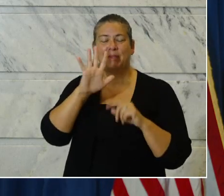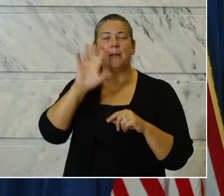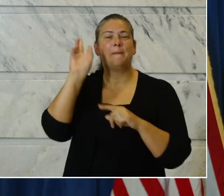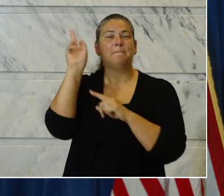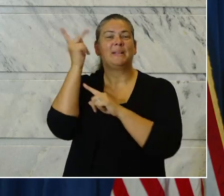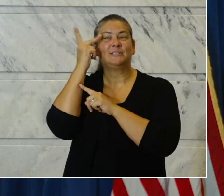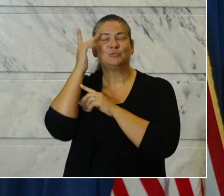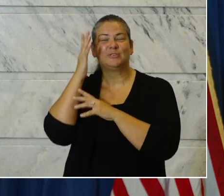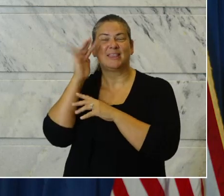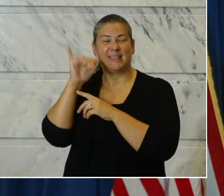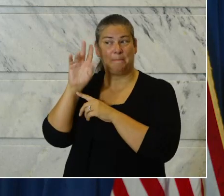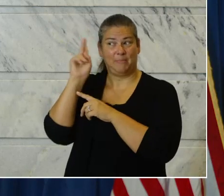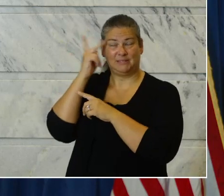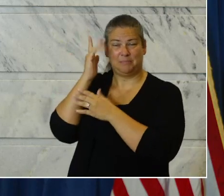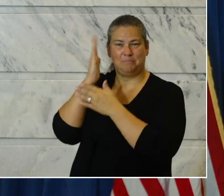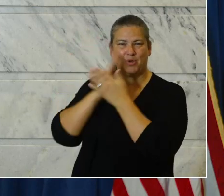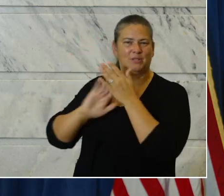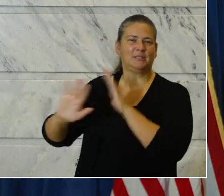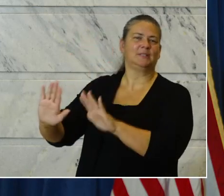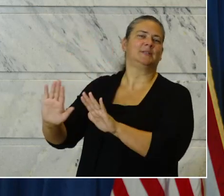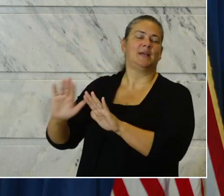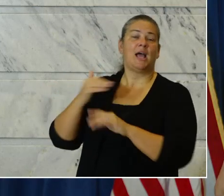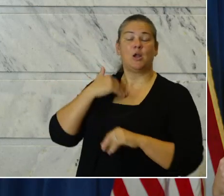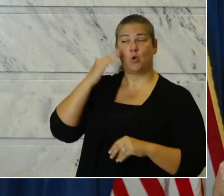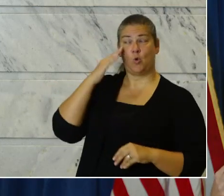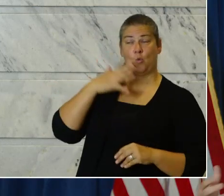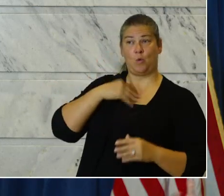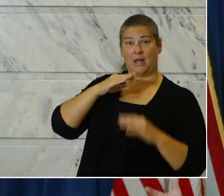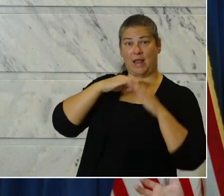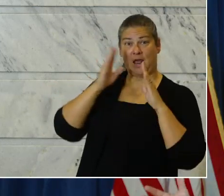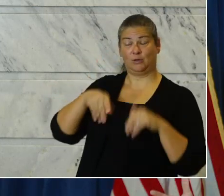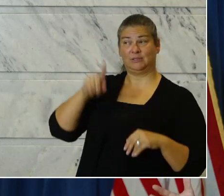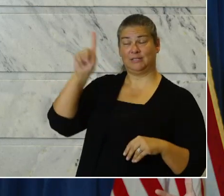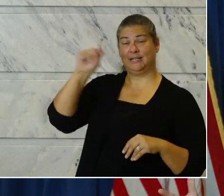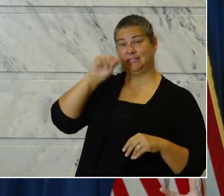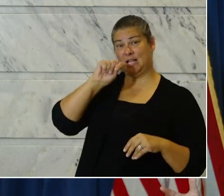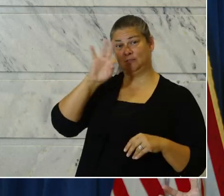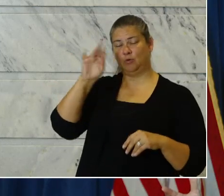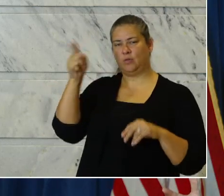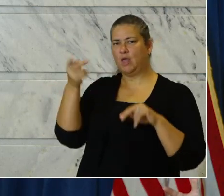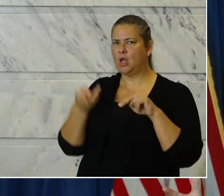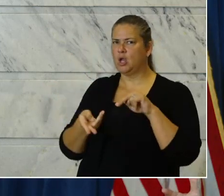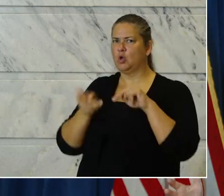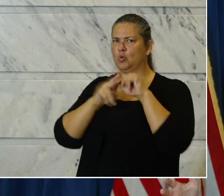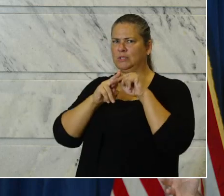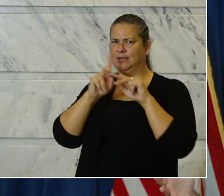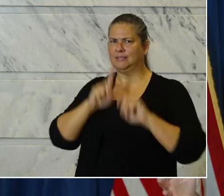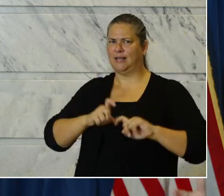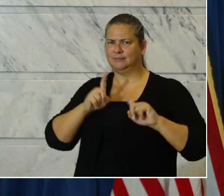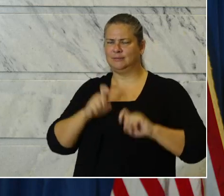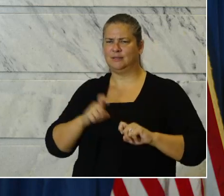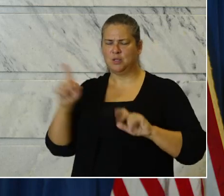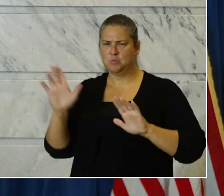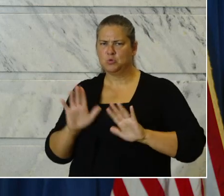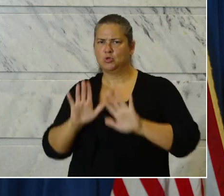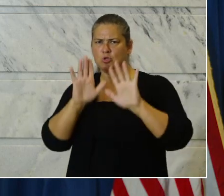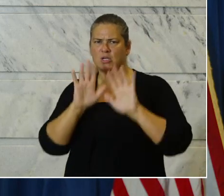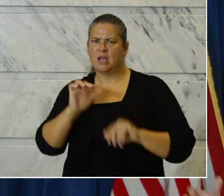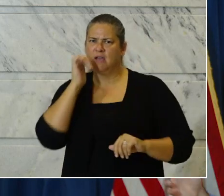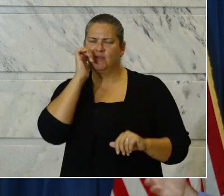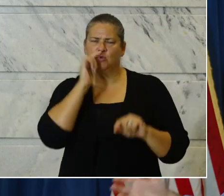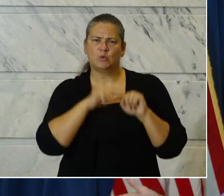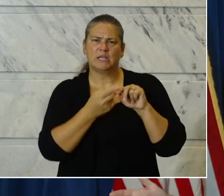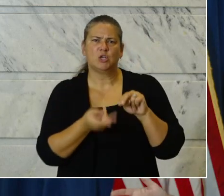Yes, I am. I can tell you the White House task force has been working to increase testing and pushing us every day to increase testing,